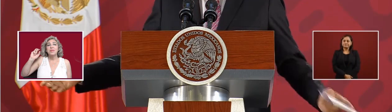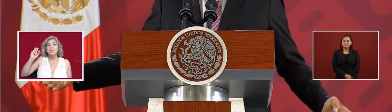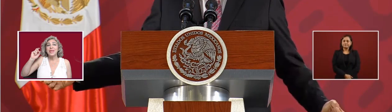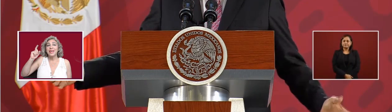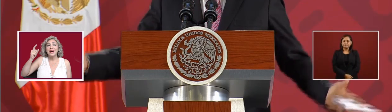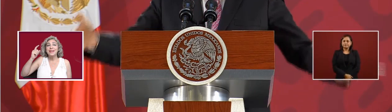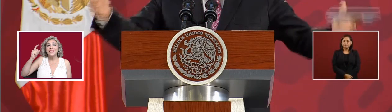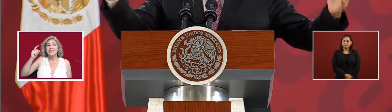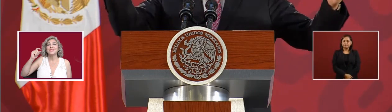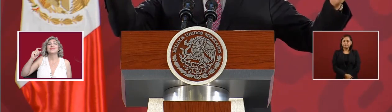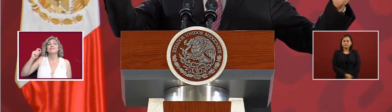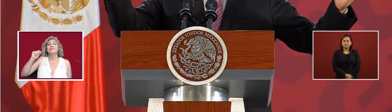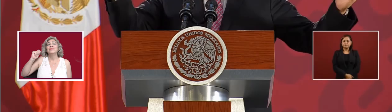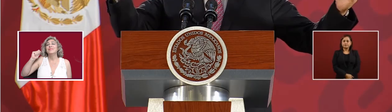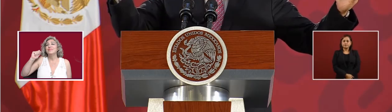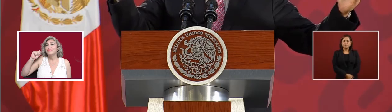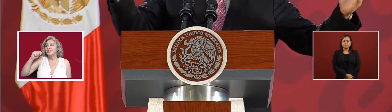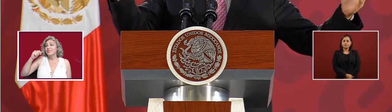because